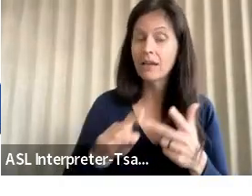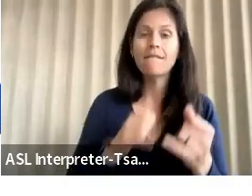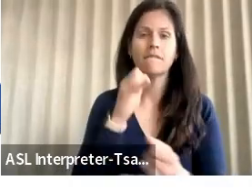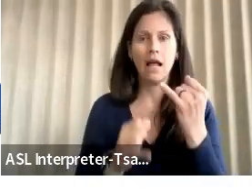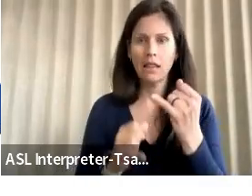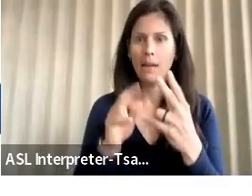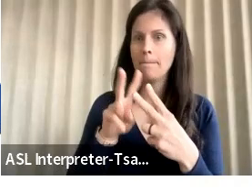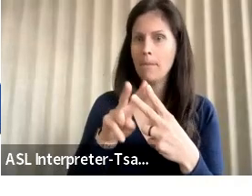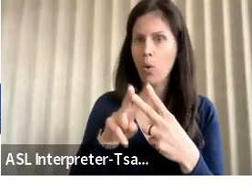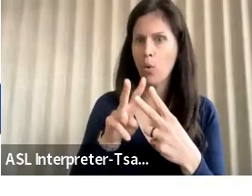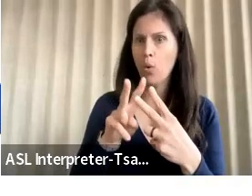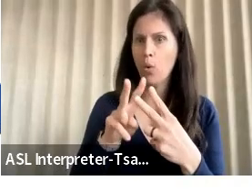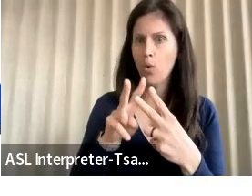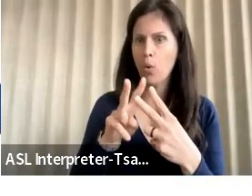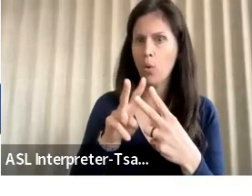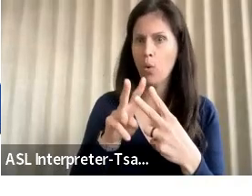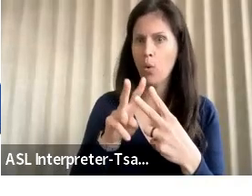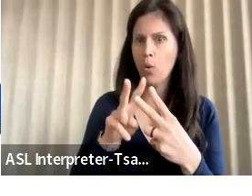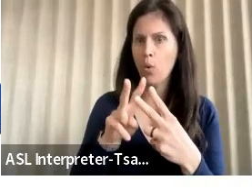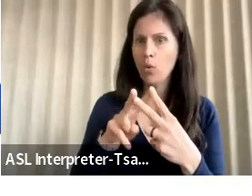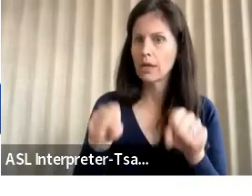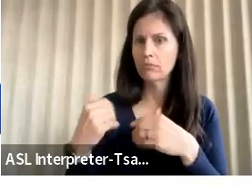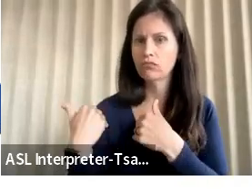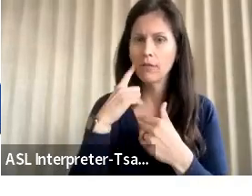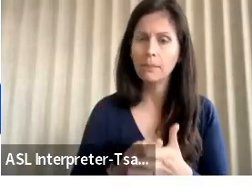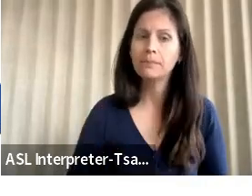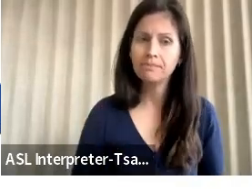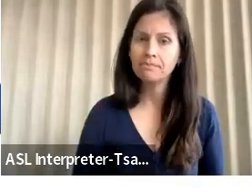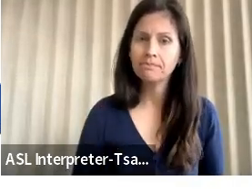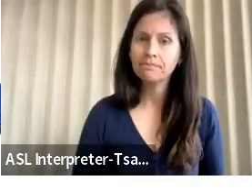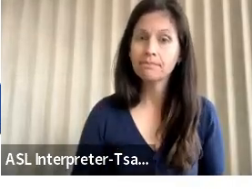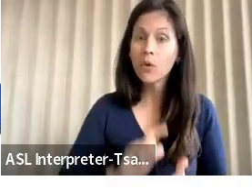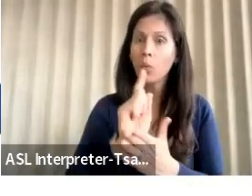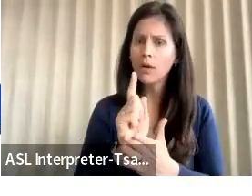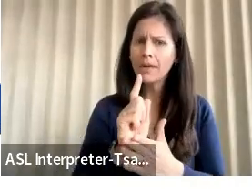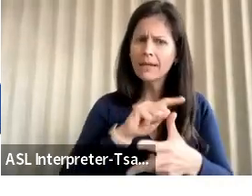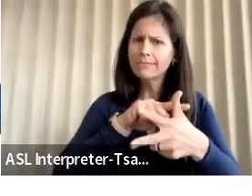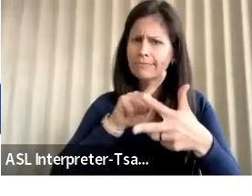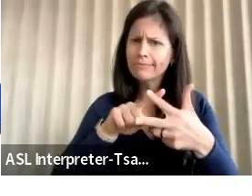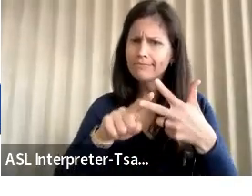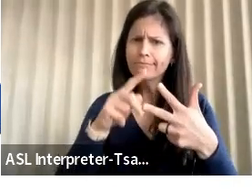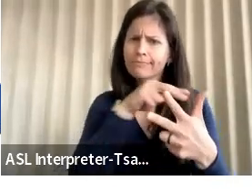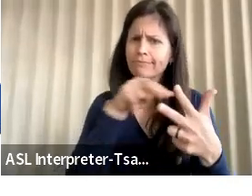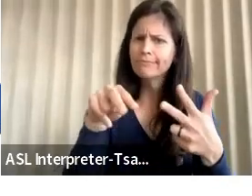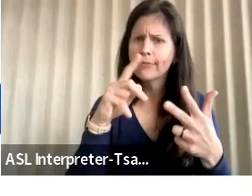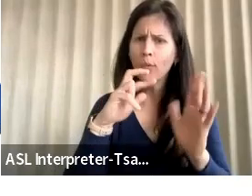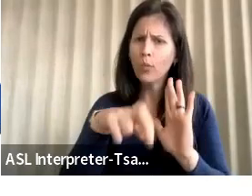it. I will give you a minute to review those roles.